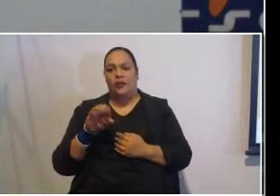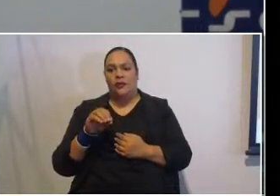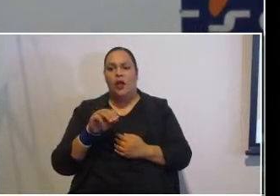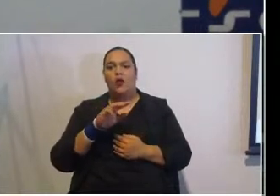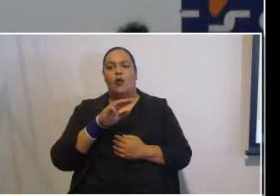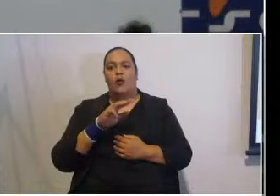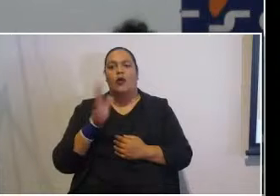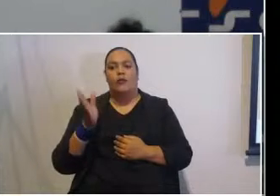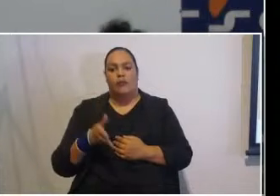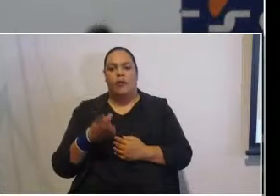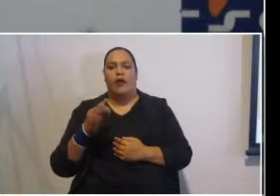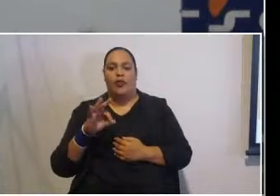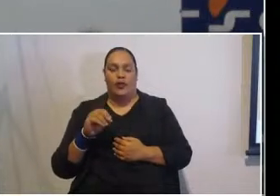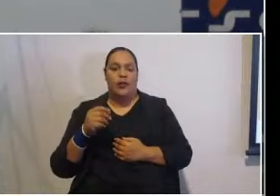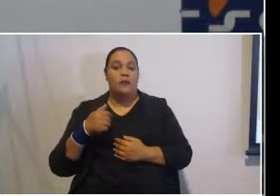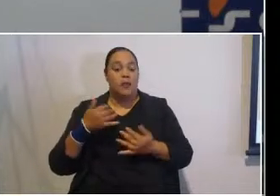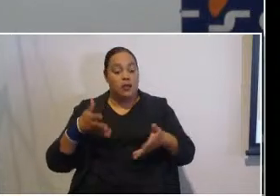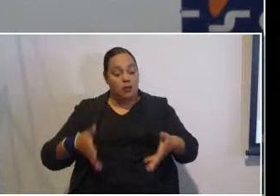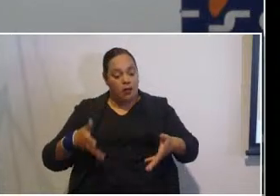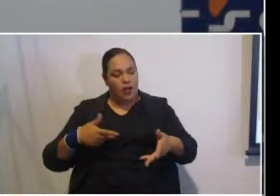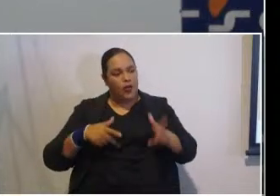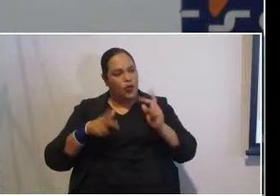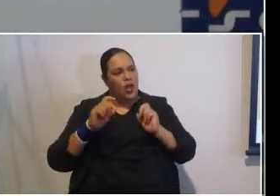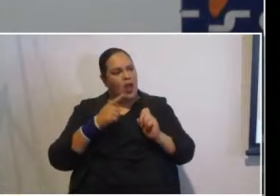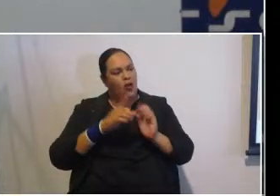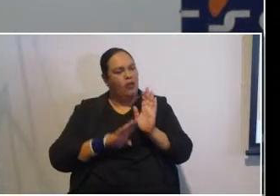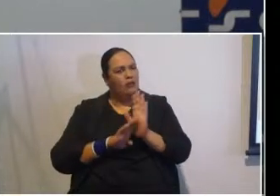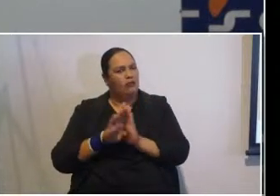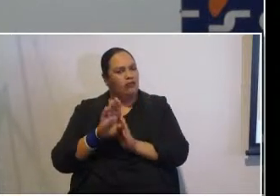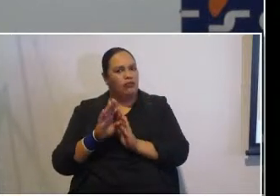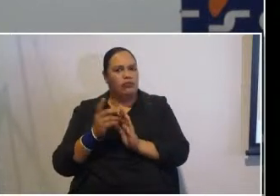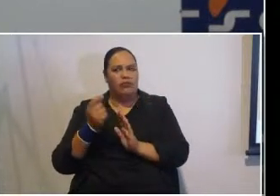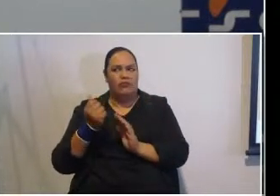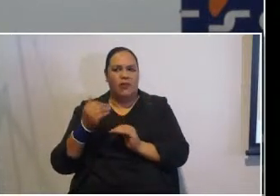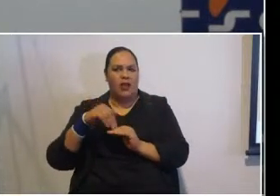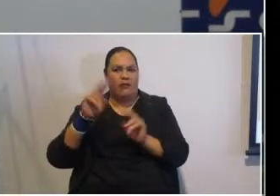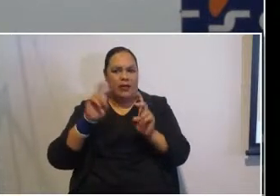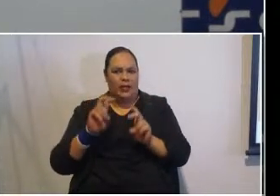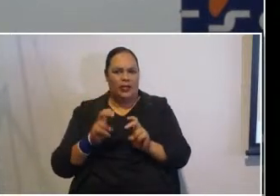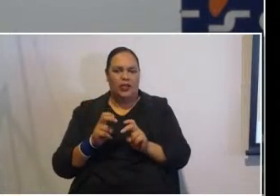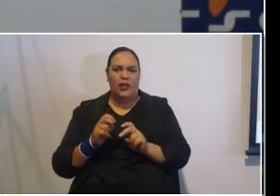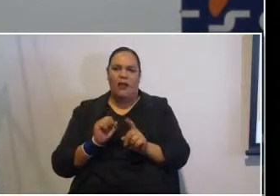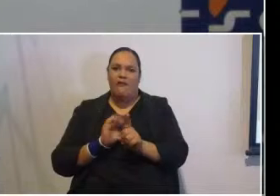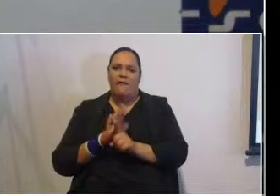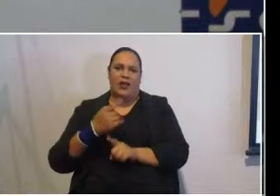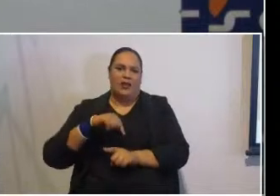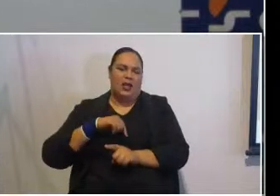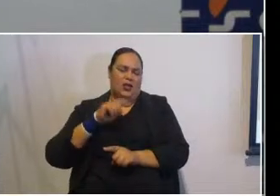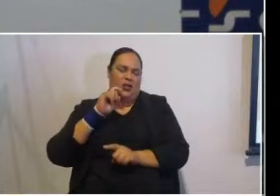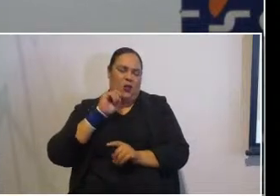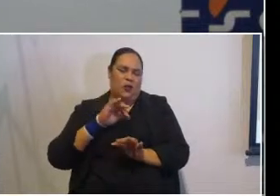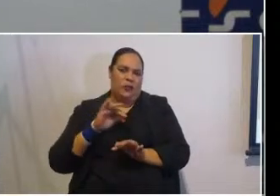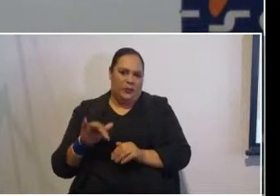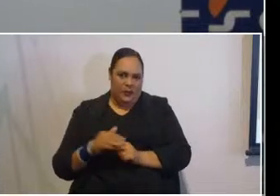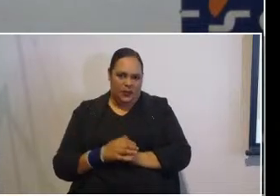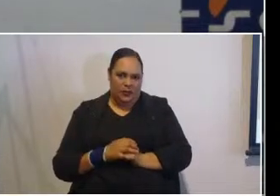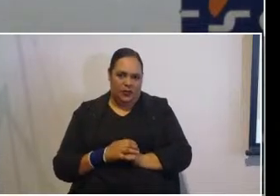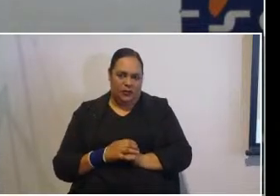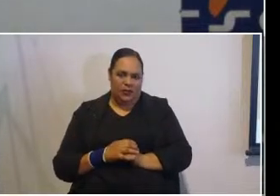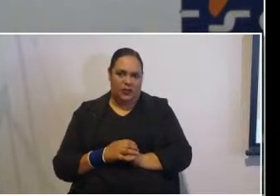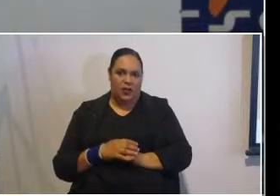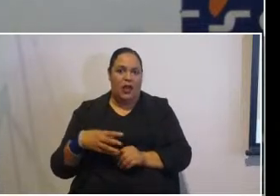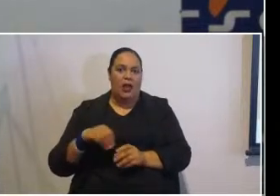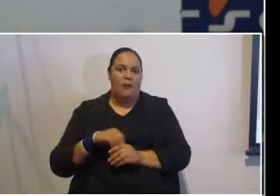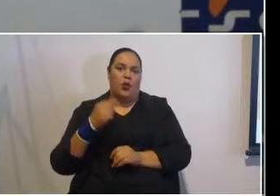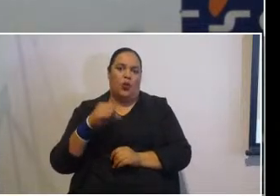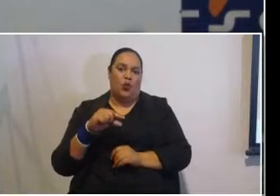I am here today to share how tariff increase affecting our senior citizen in